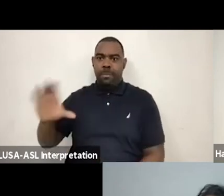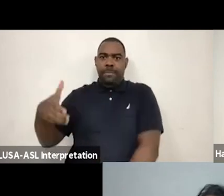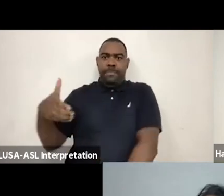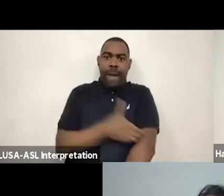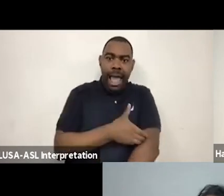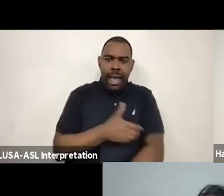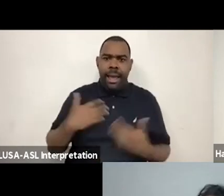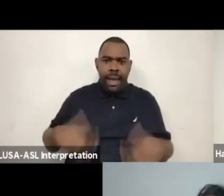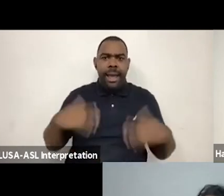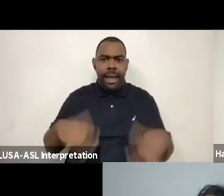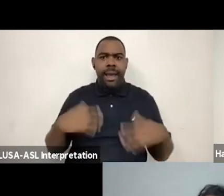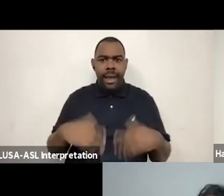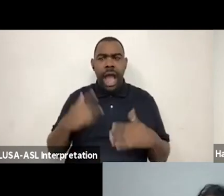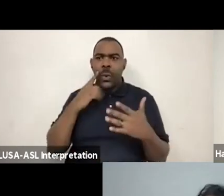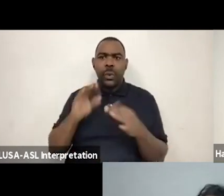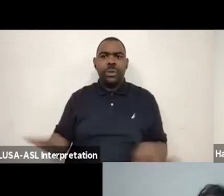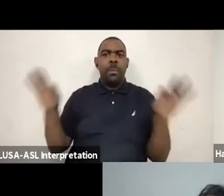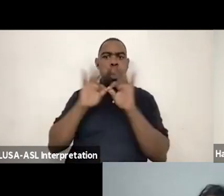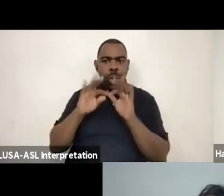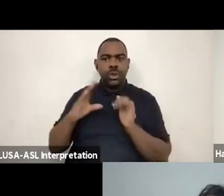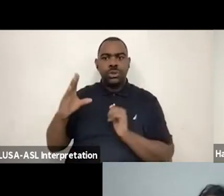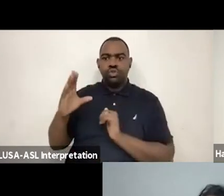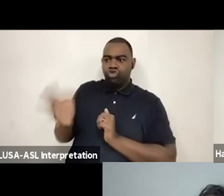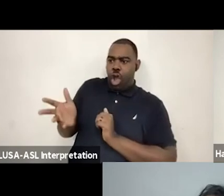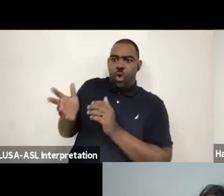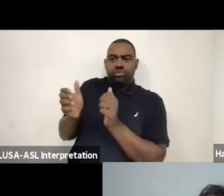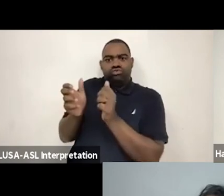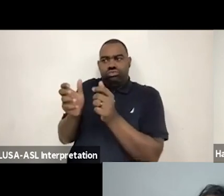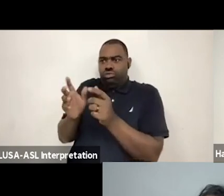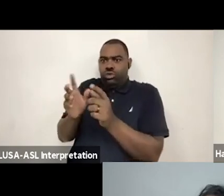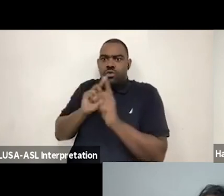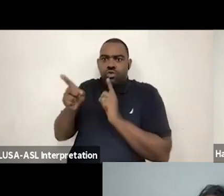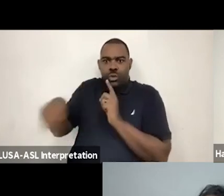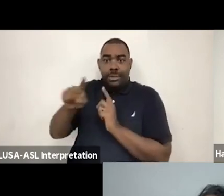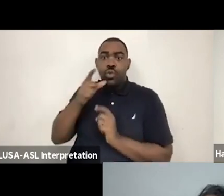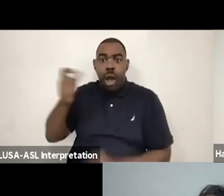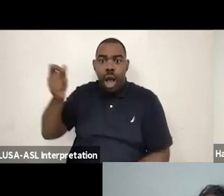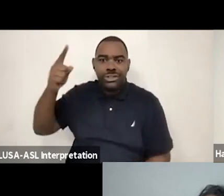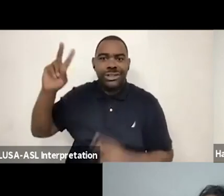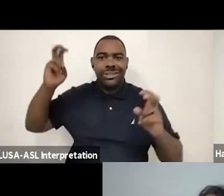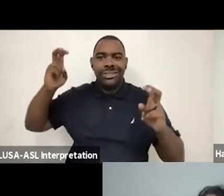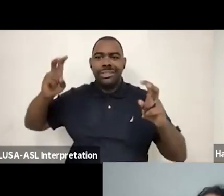empowering. And many times, it's important to talk to folk who understand,